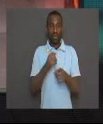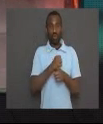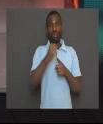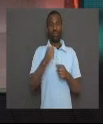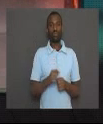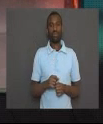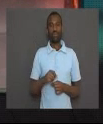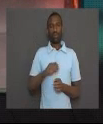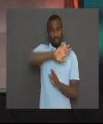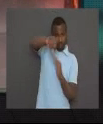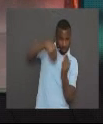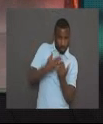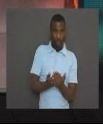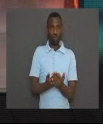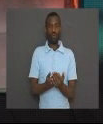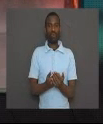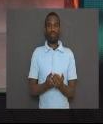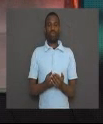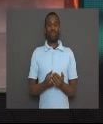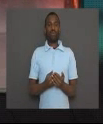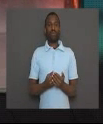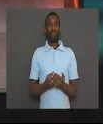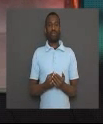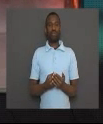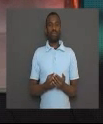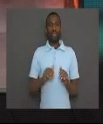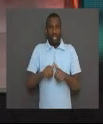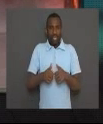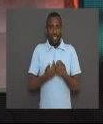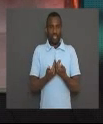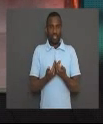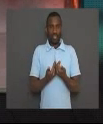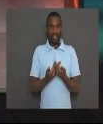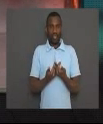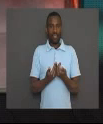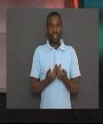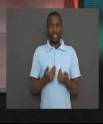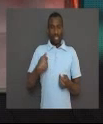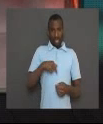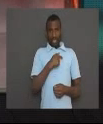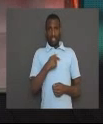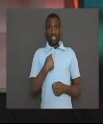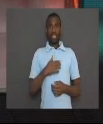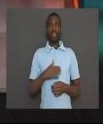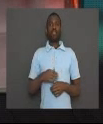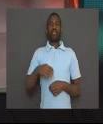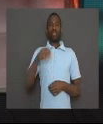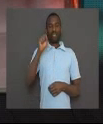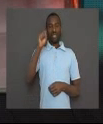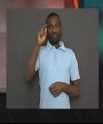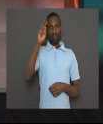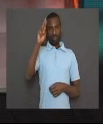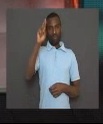It allows us to measure how successful our streamlining is